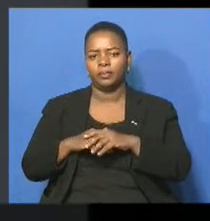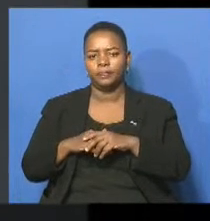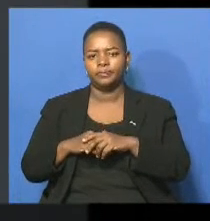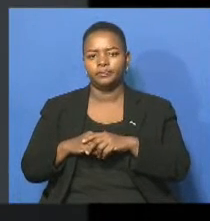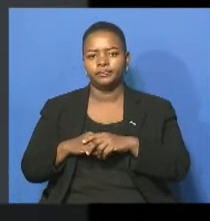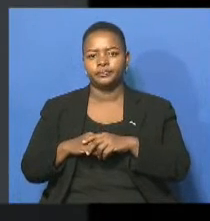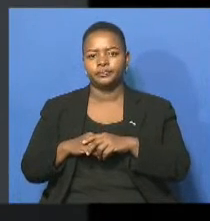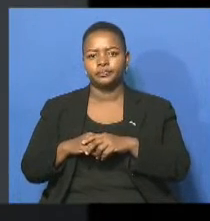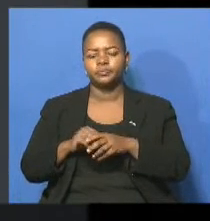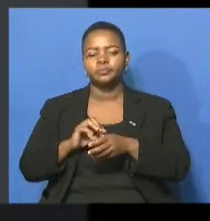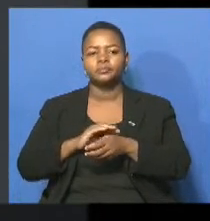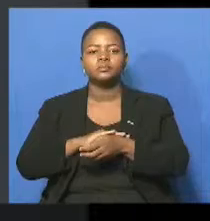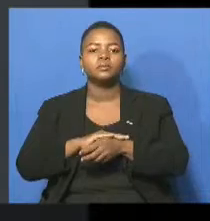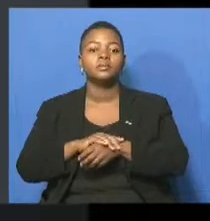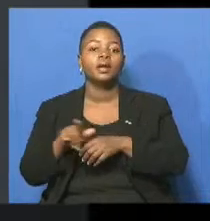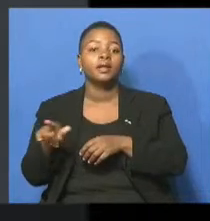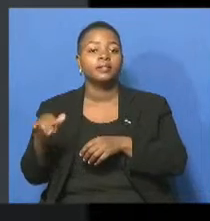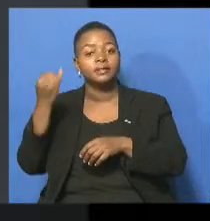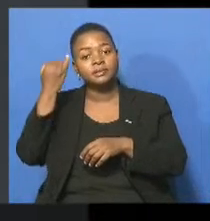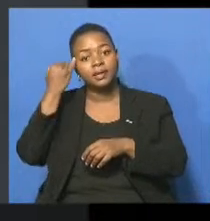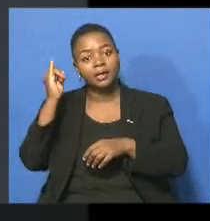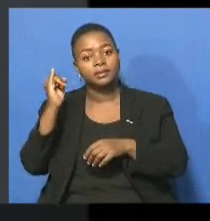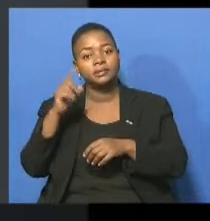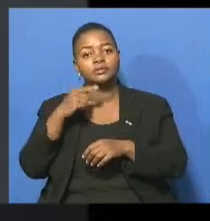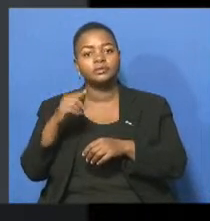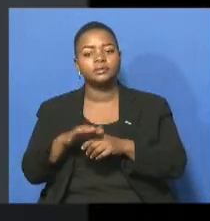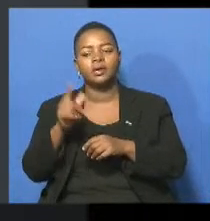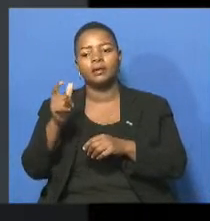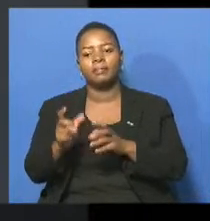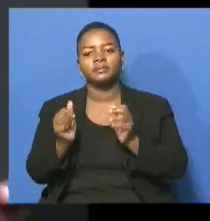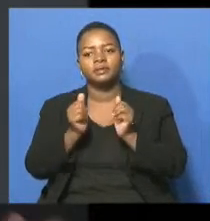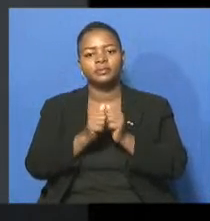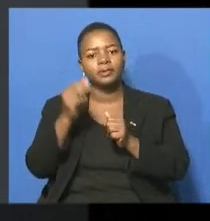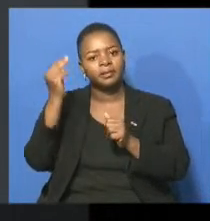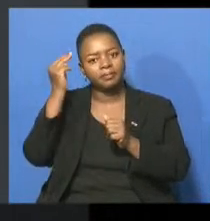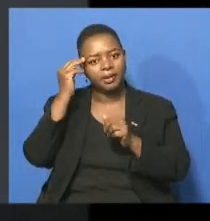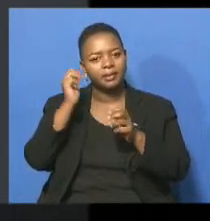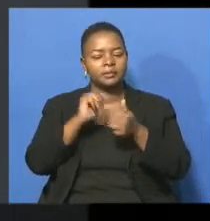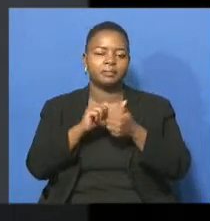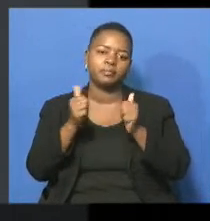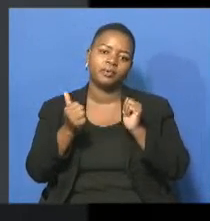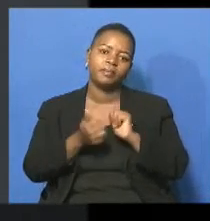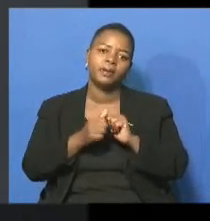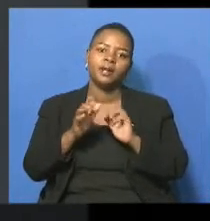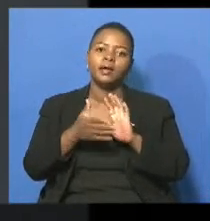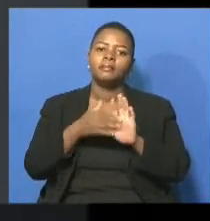So this idea of someone with mental illness randomly going around,